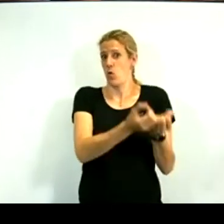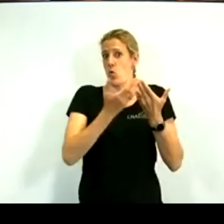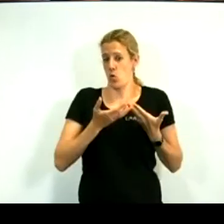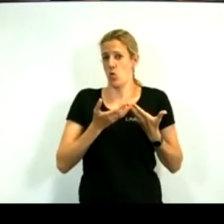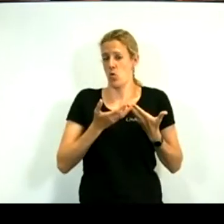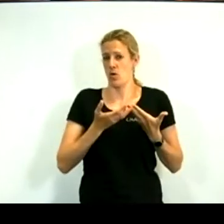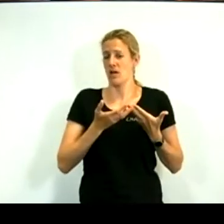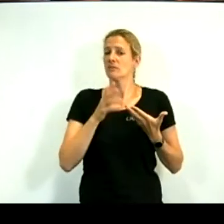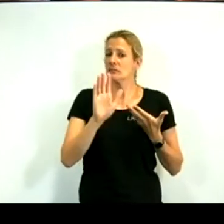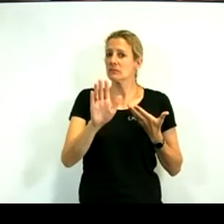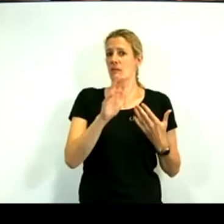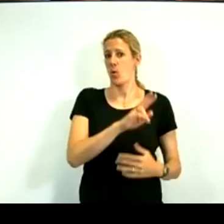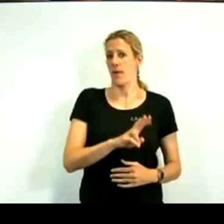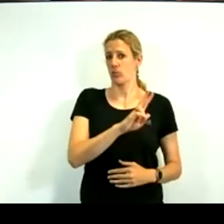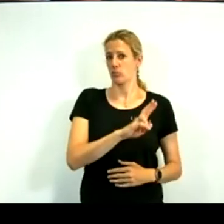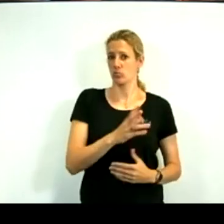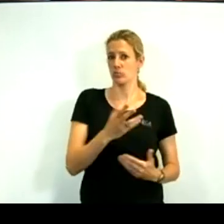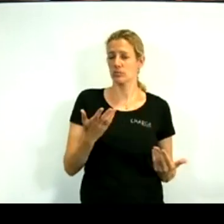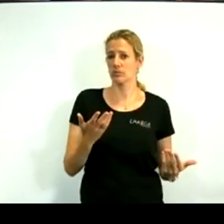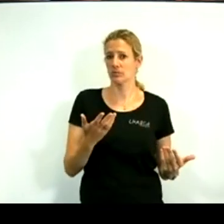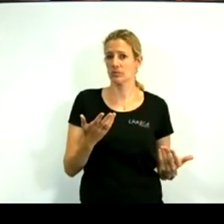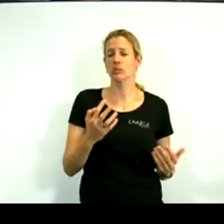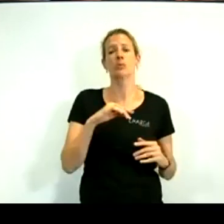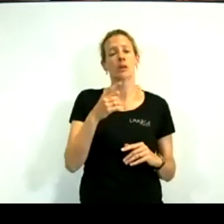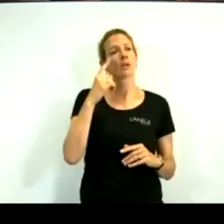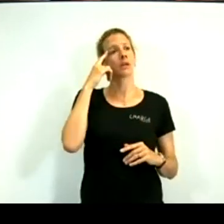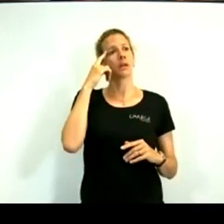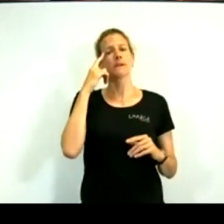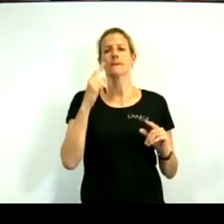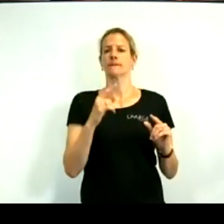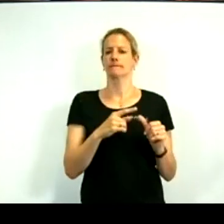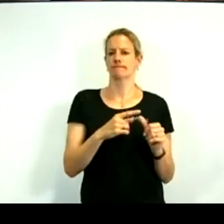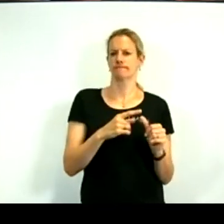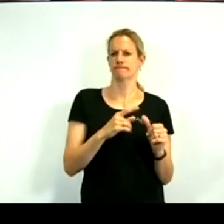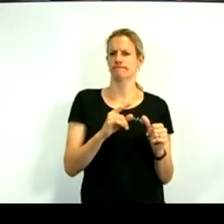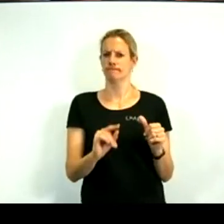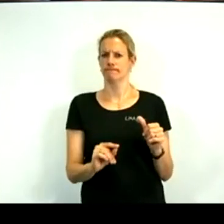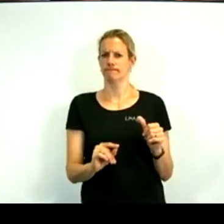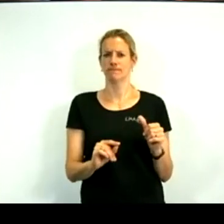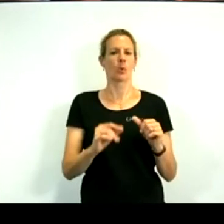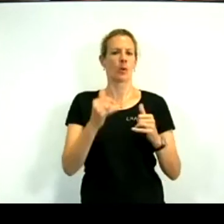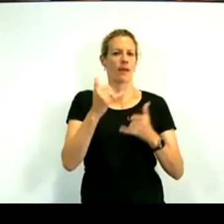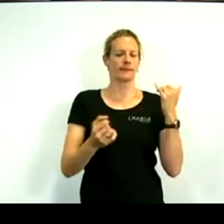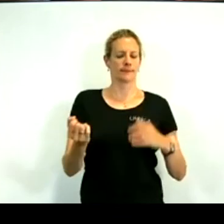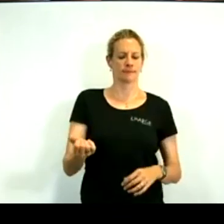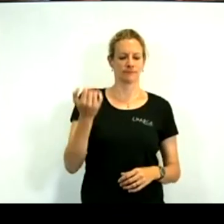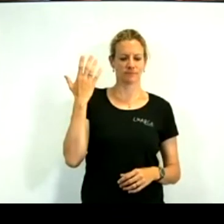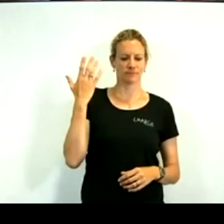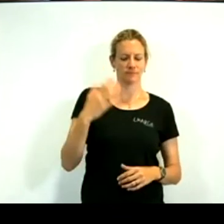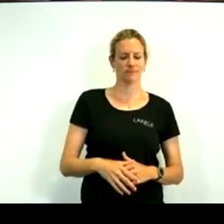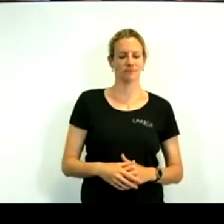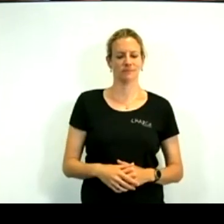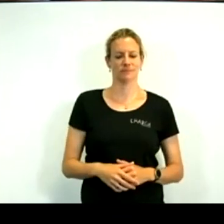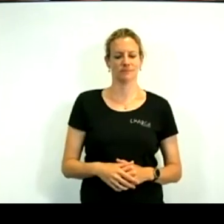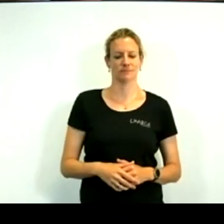that's where your assessment should be beginning. And my very last picture, and this, I've great affection for this. This takes me back to my